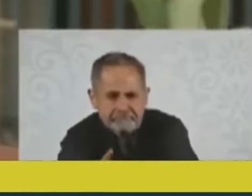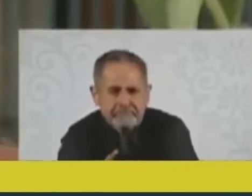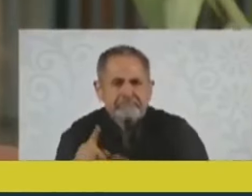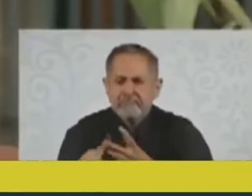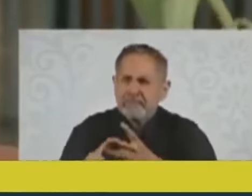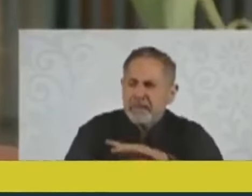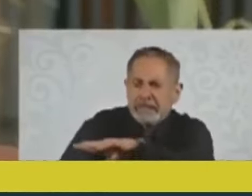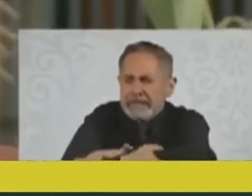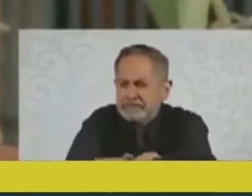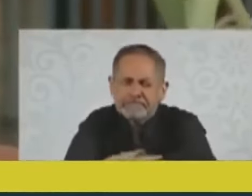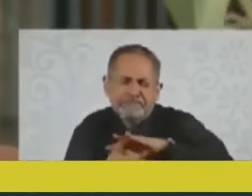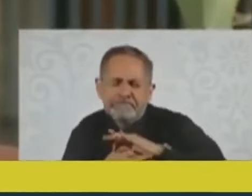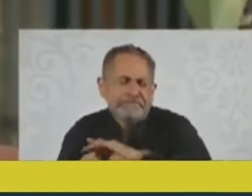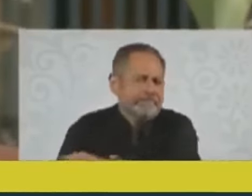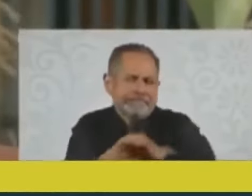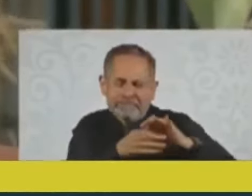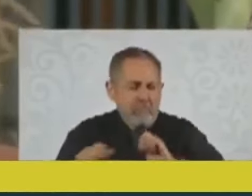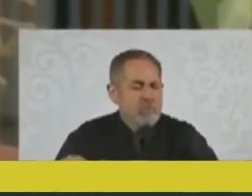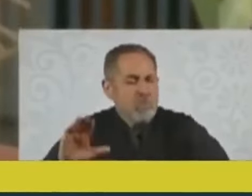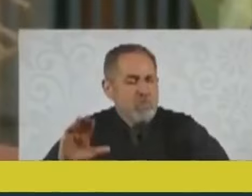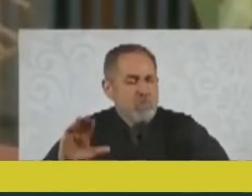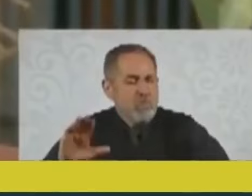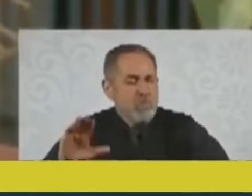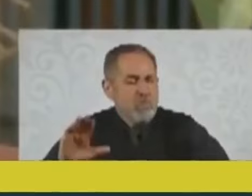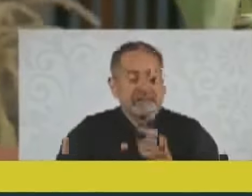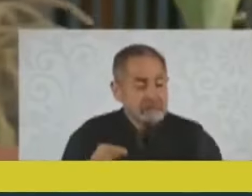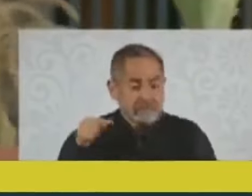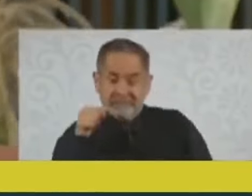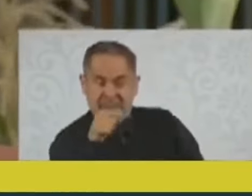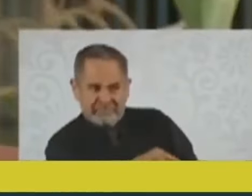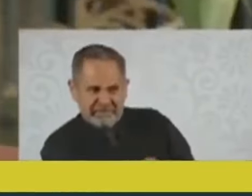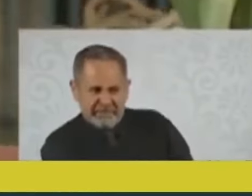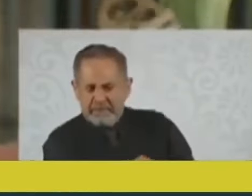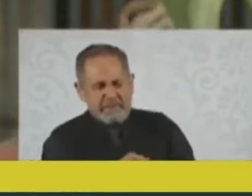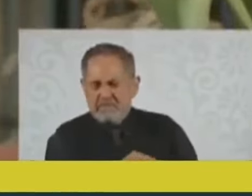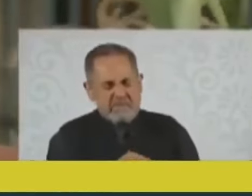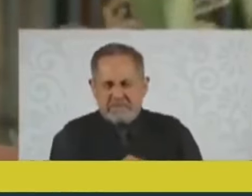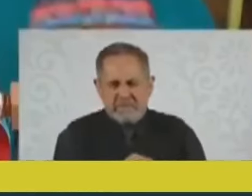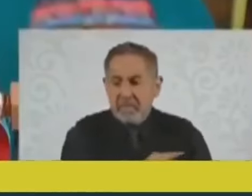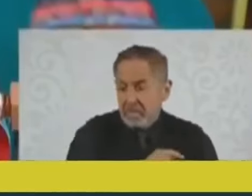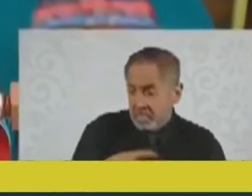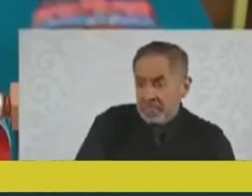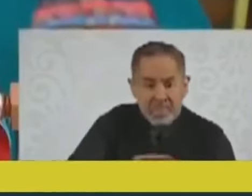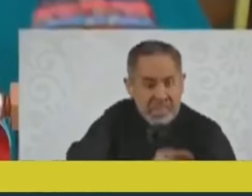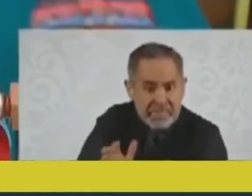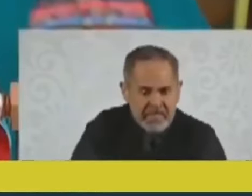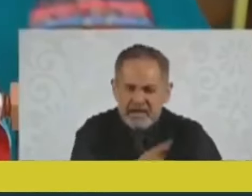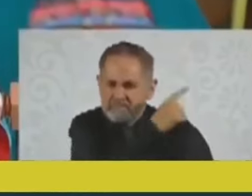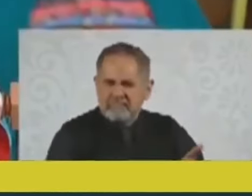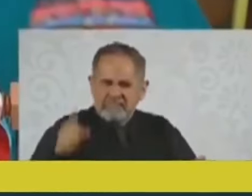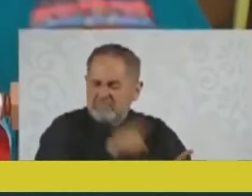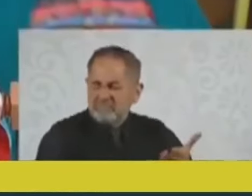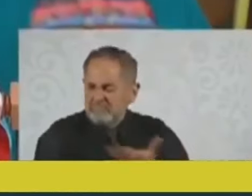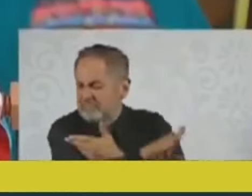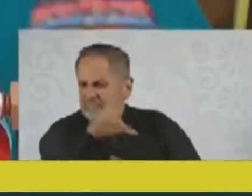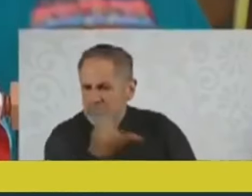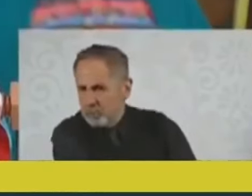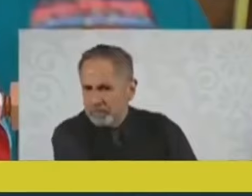to exalt love, honesty, and brotherhood, and condemn any kind of